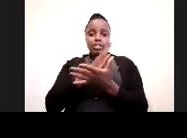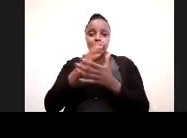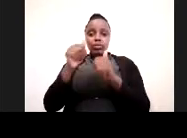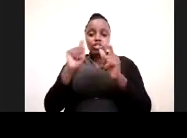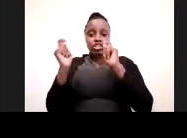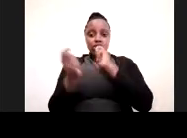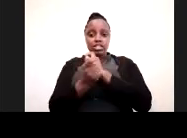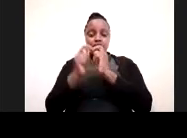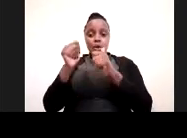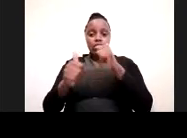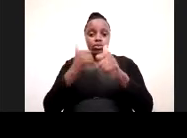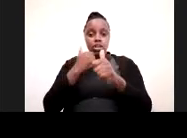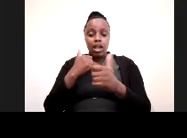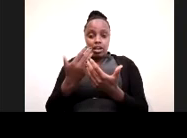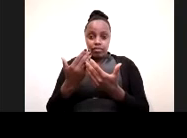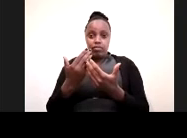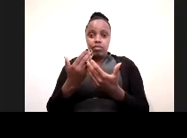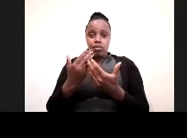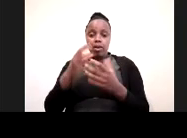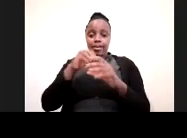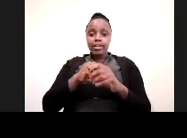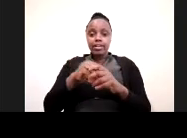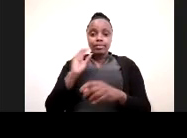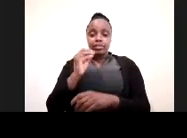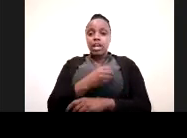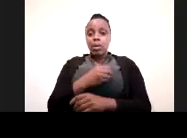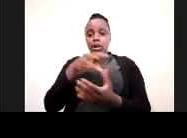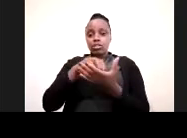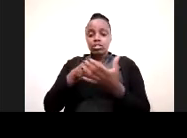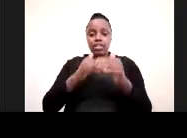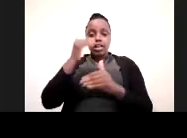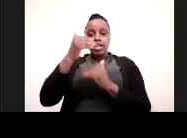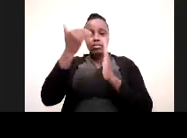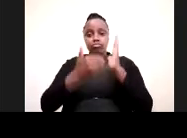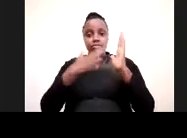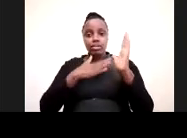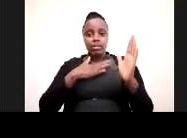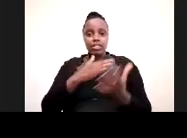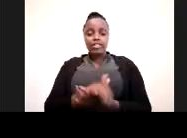we see that will affect our constituency. So the next slide, please.